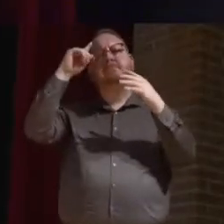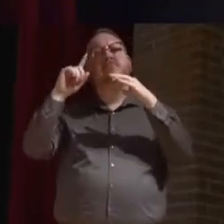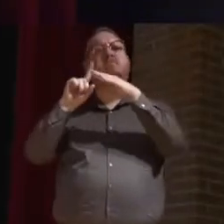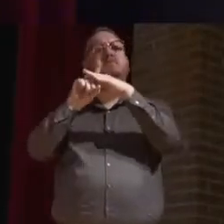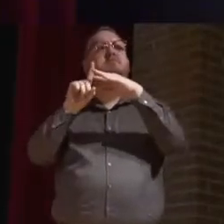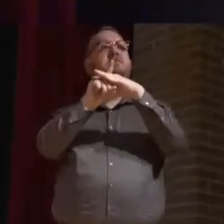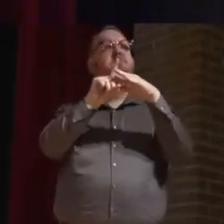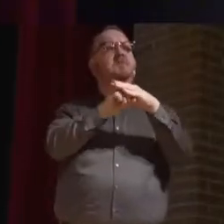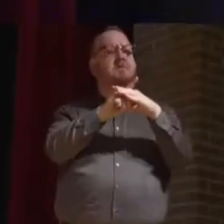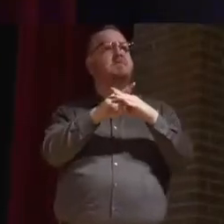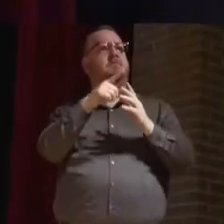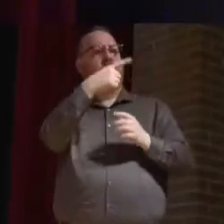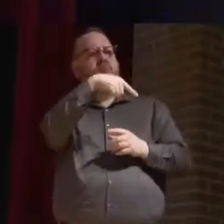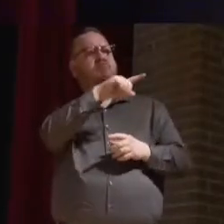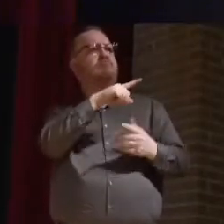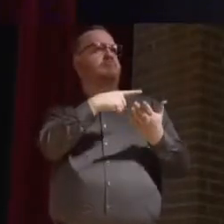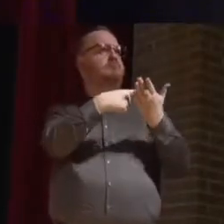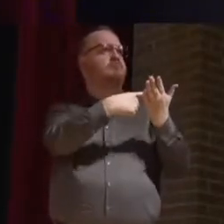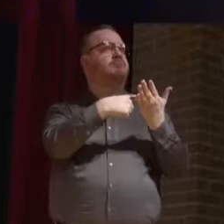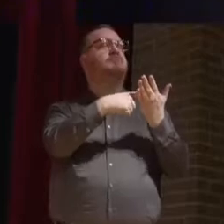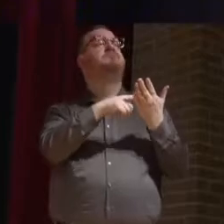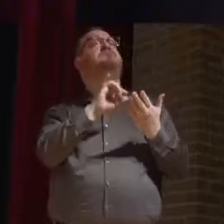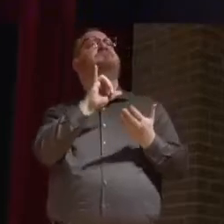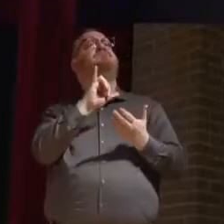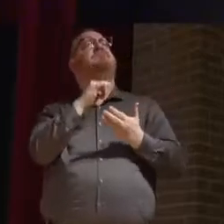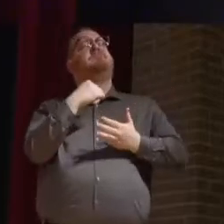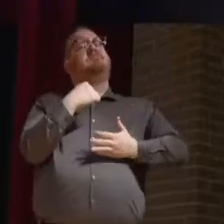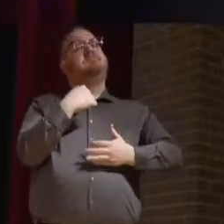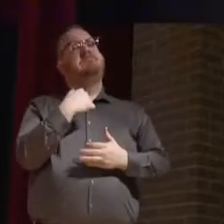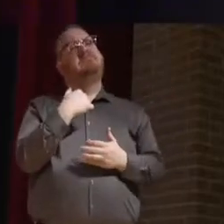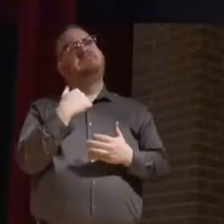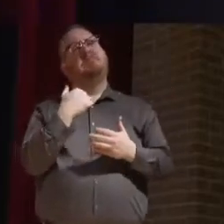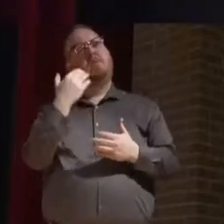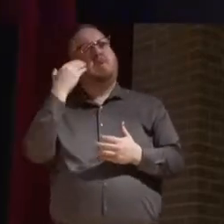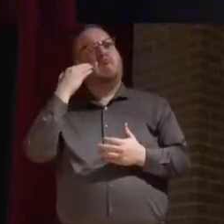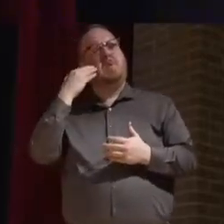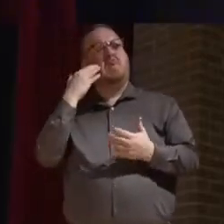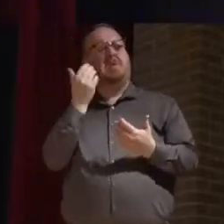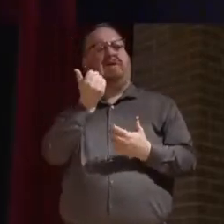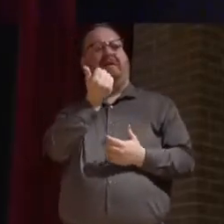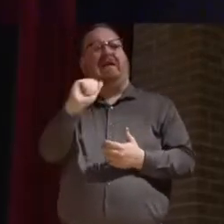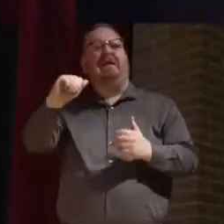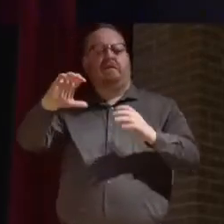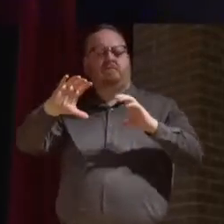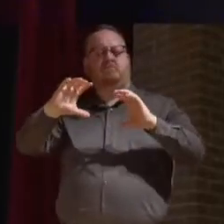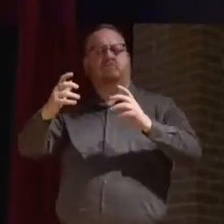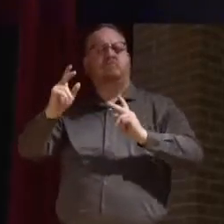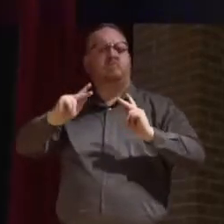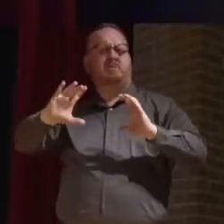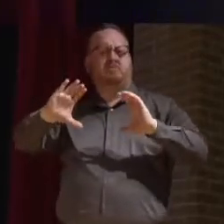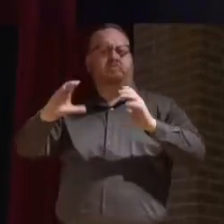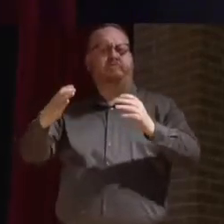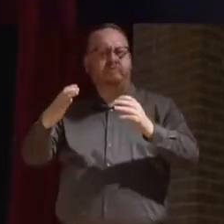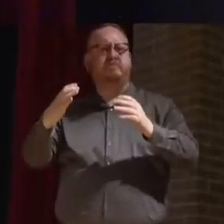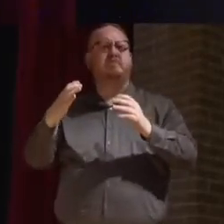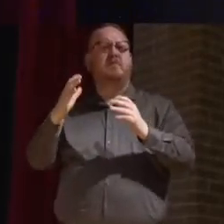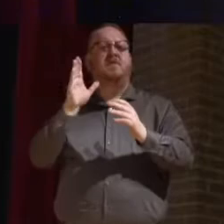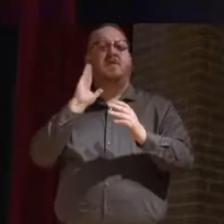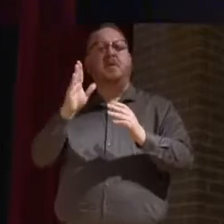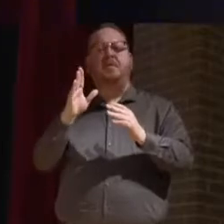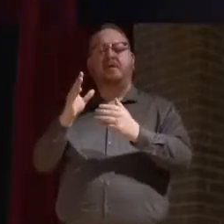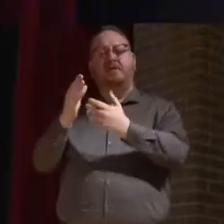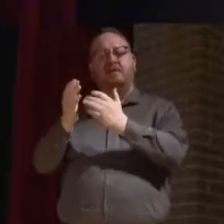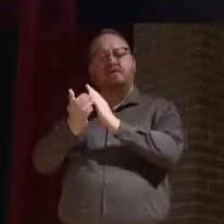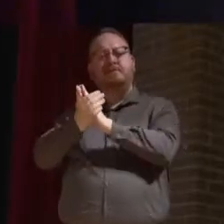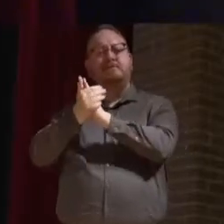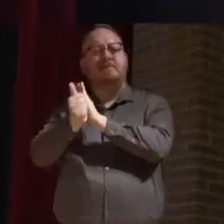talking. We have in any given population, there's a continuum of skills and a continuum of support that